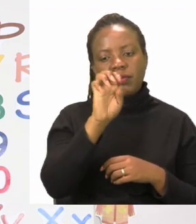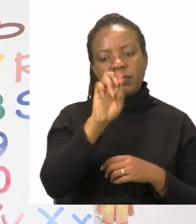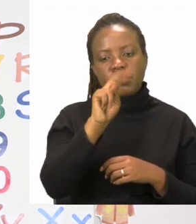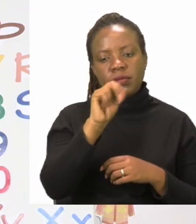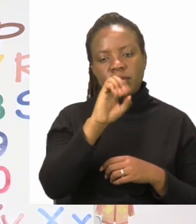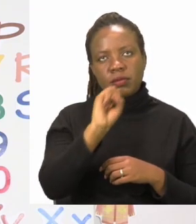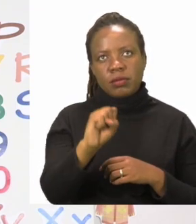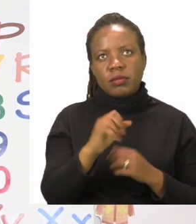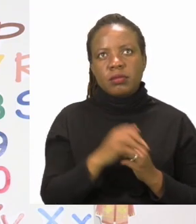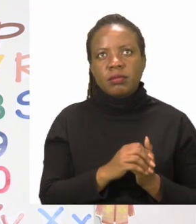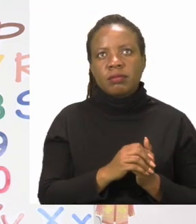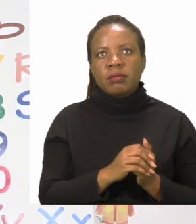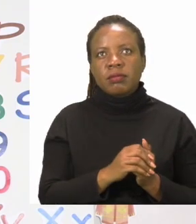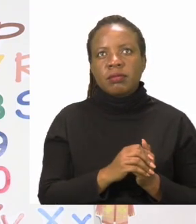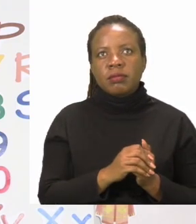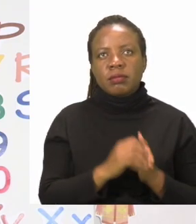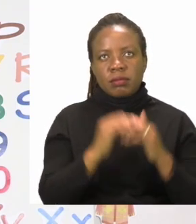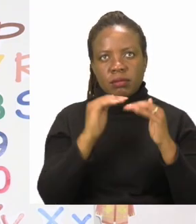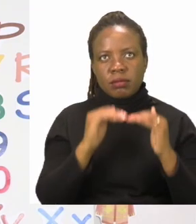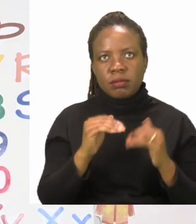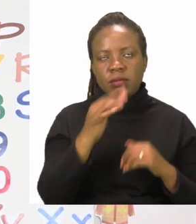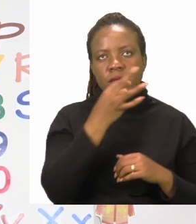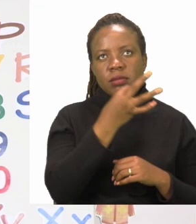let's read it together,